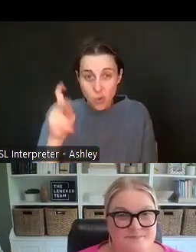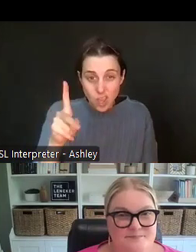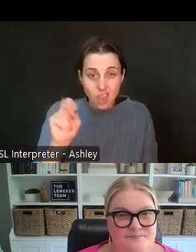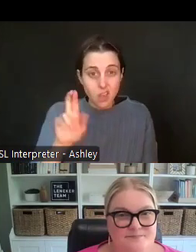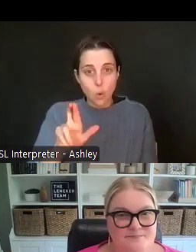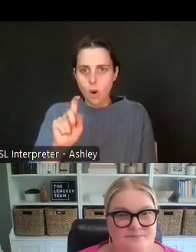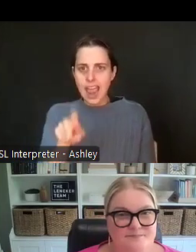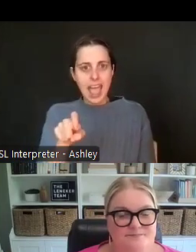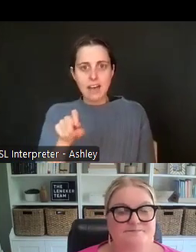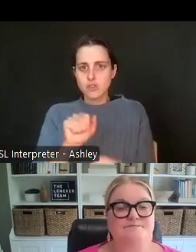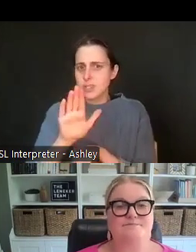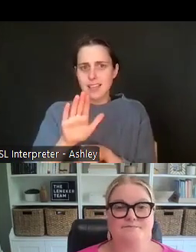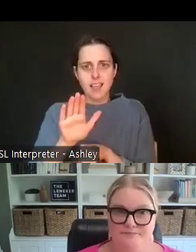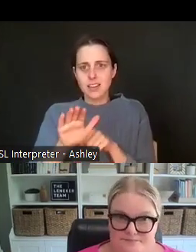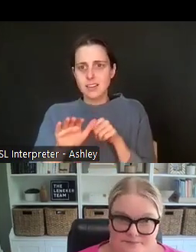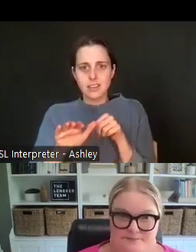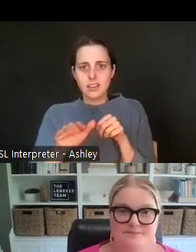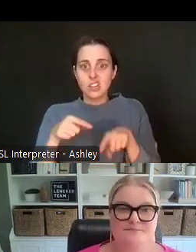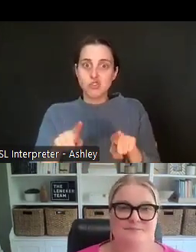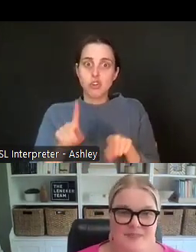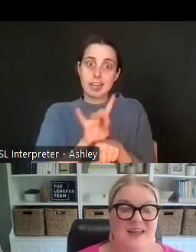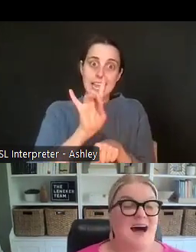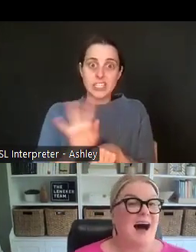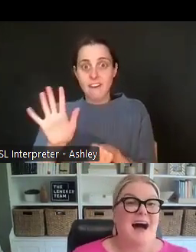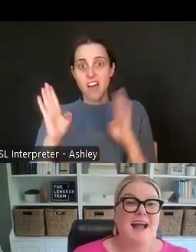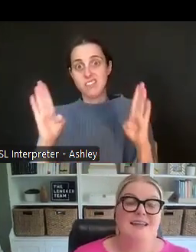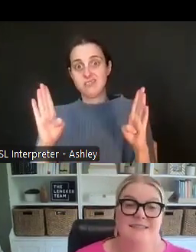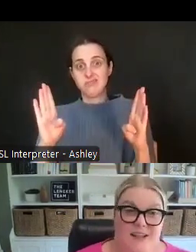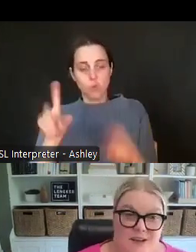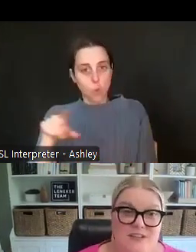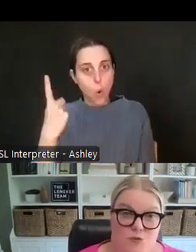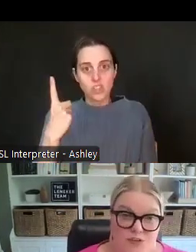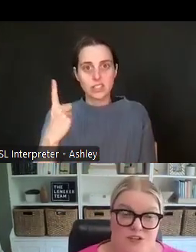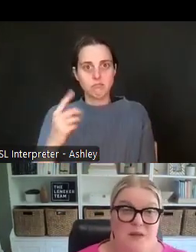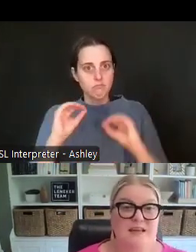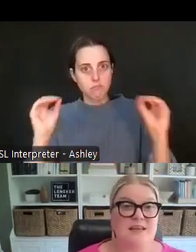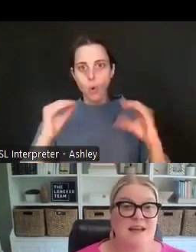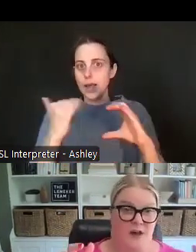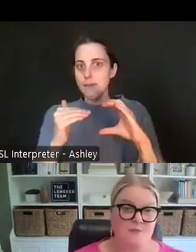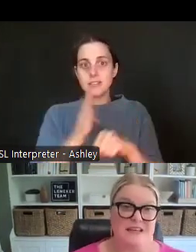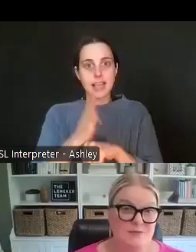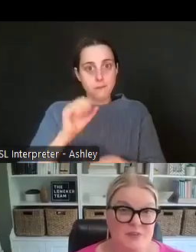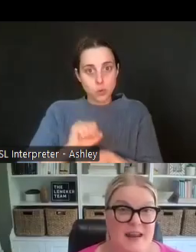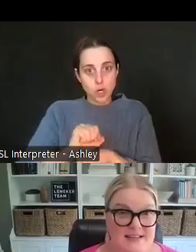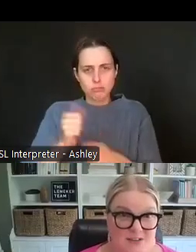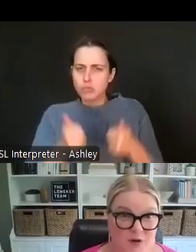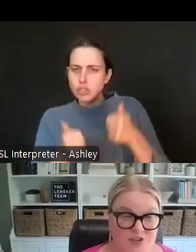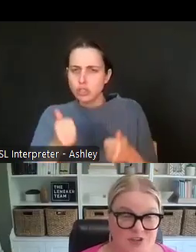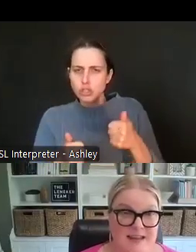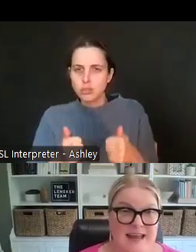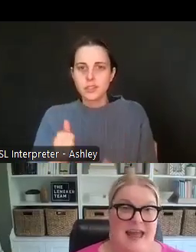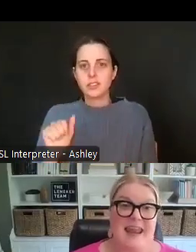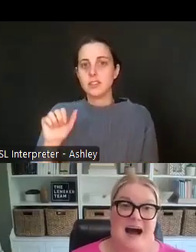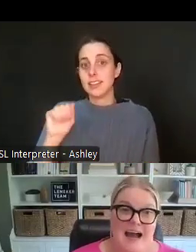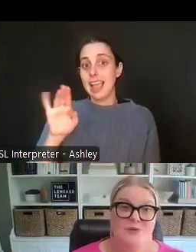send during, let's say, your typical 8 to 5 shift? I love this question because I have helped teams with that exact